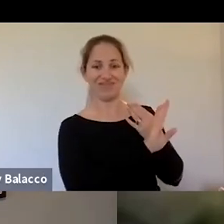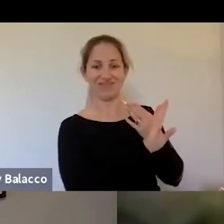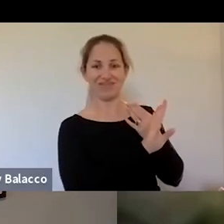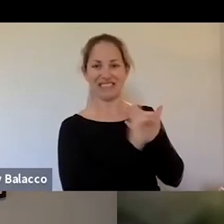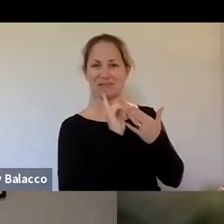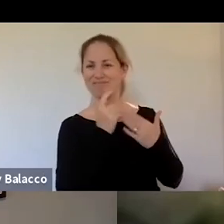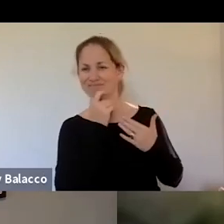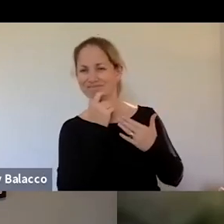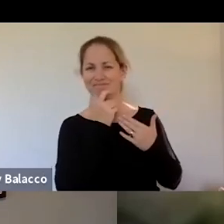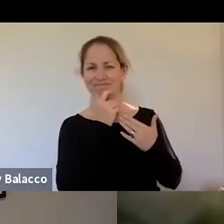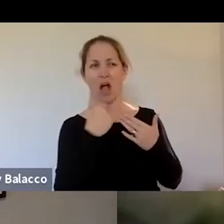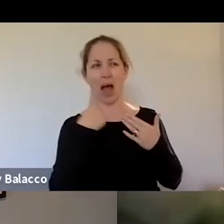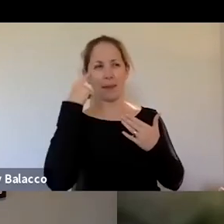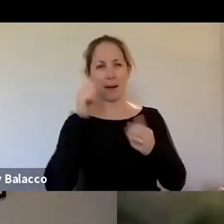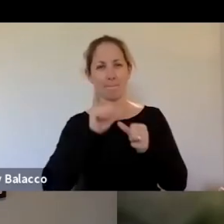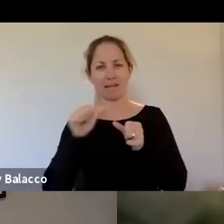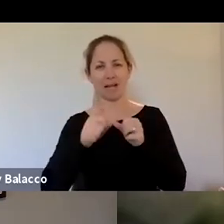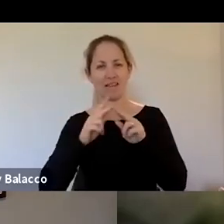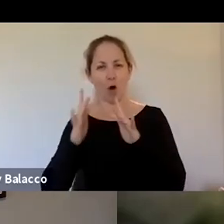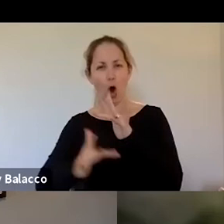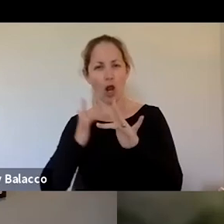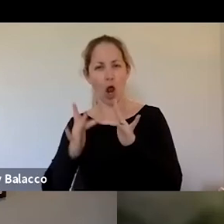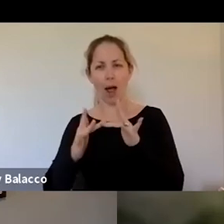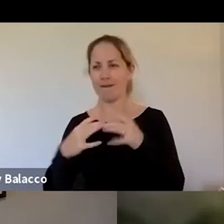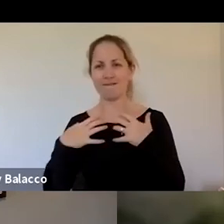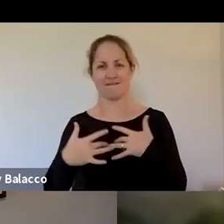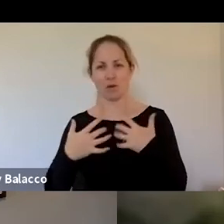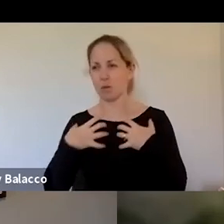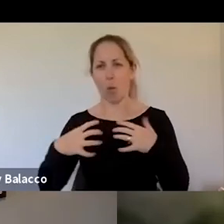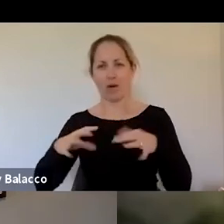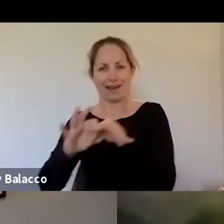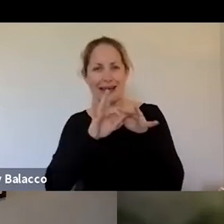online interaction becomes more connected than a physically distanced one.